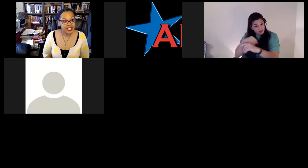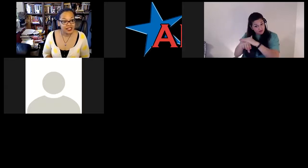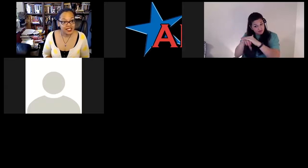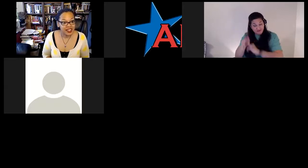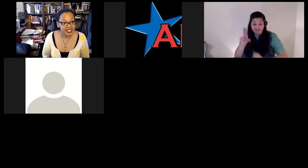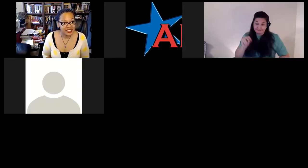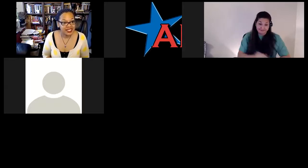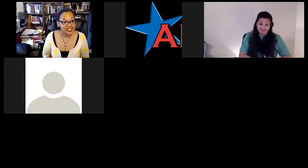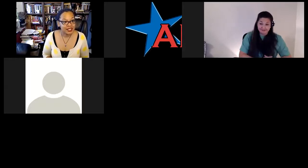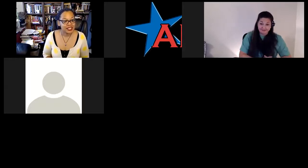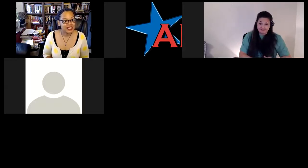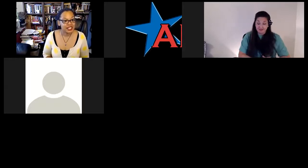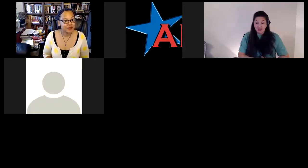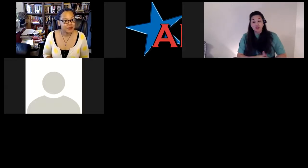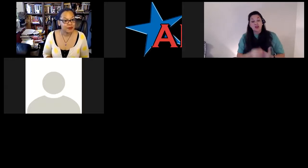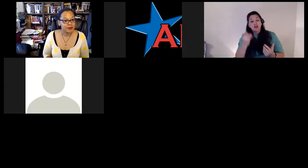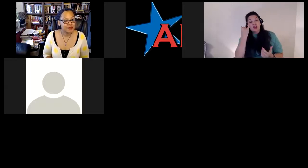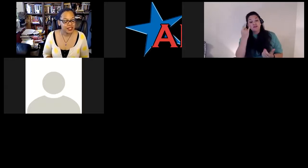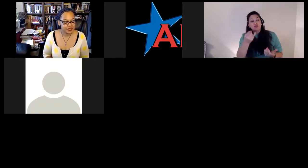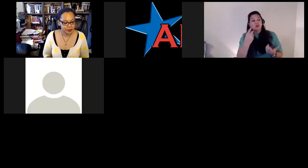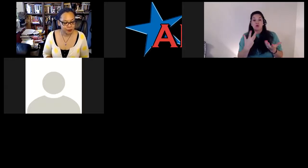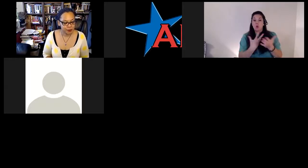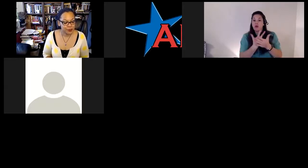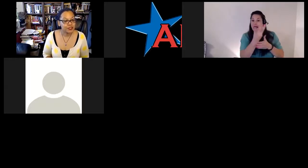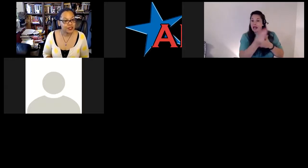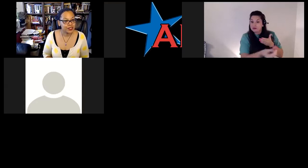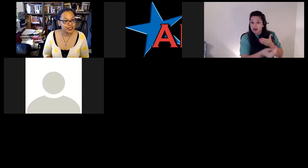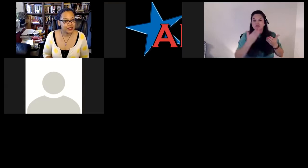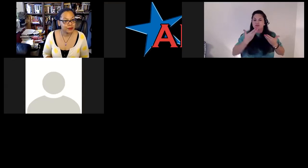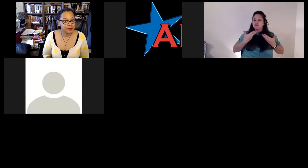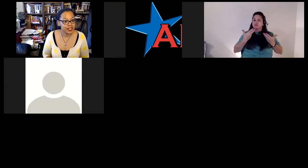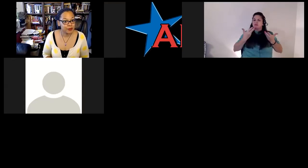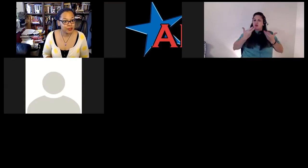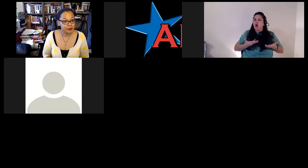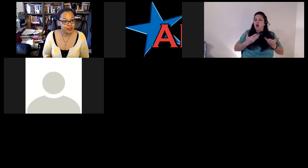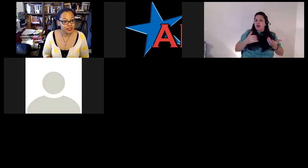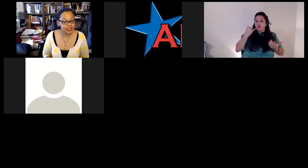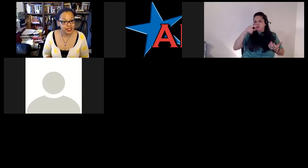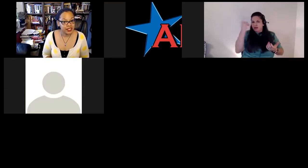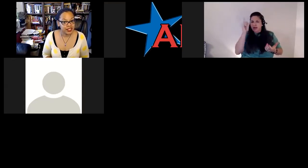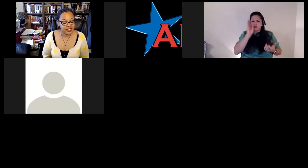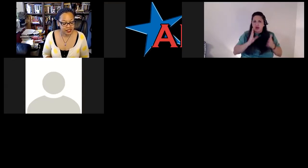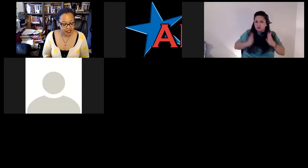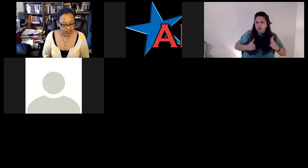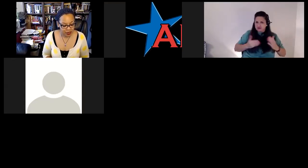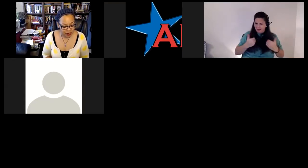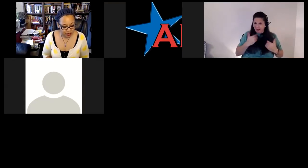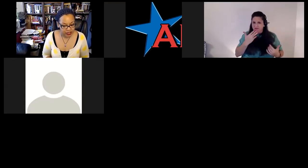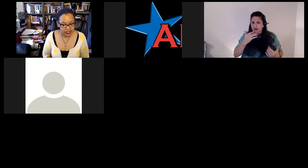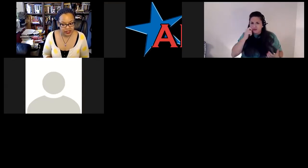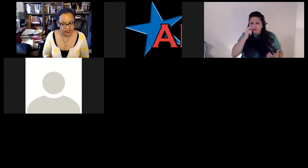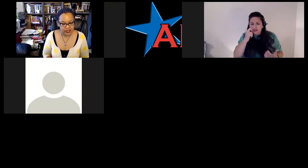going outside as a person of color, as a Black, brown person, at